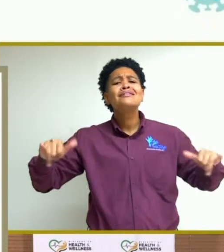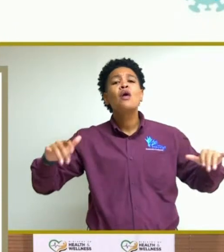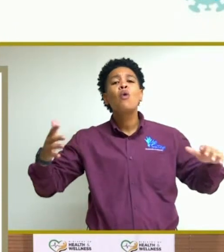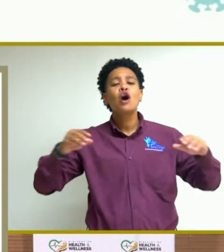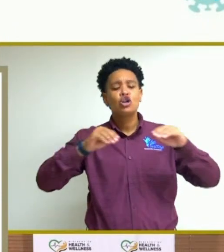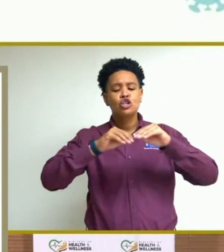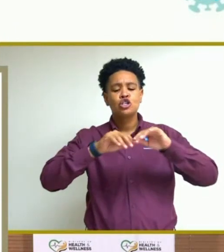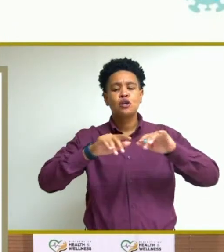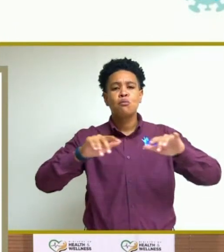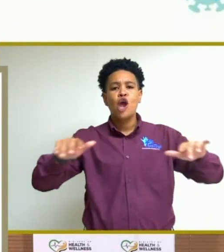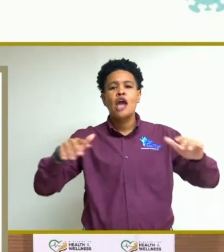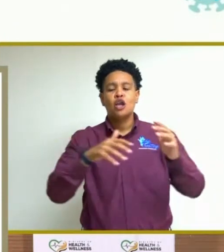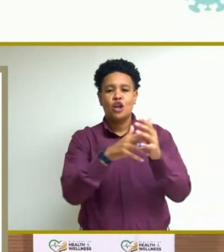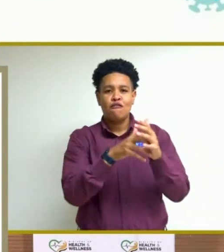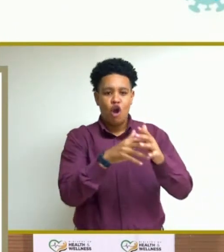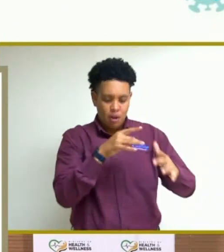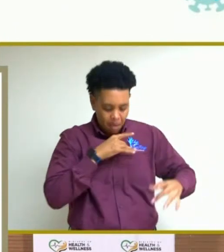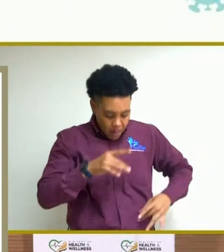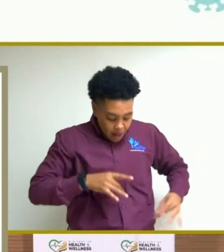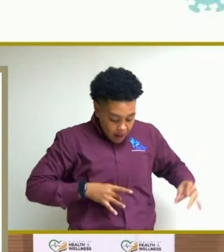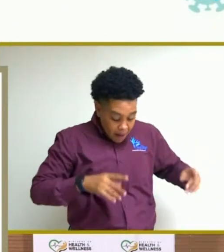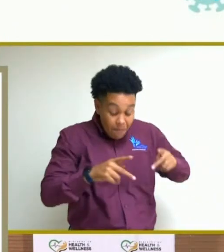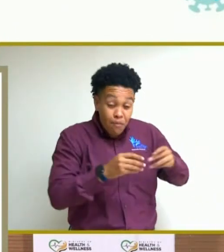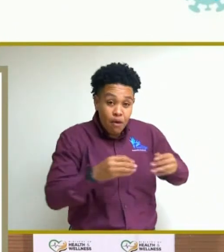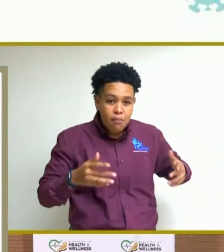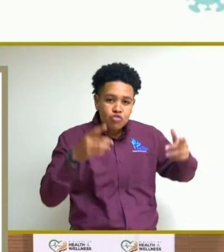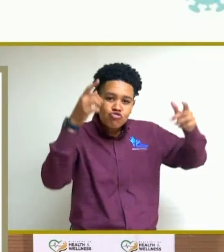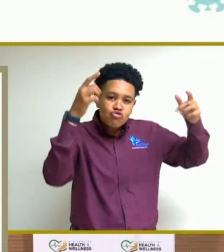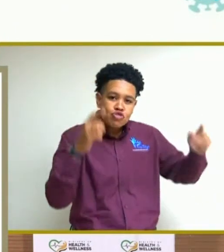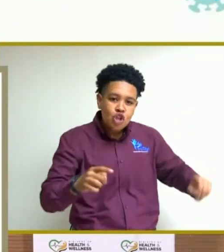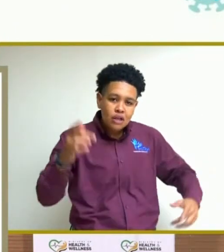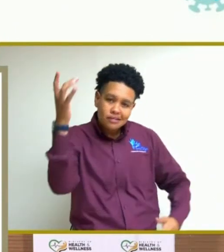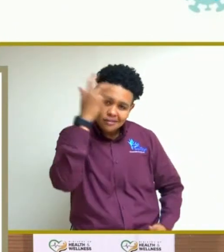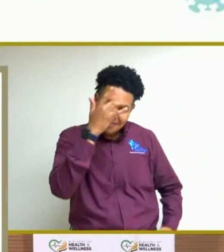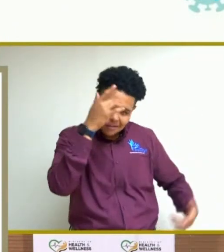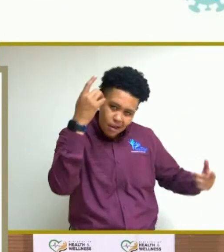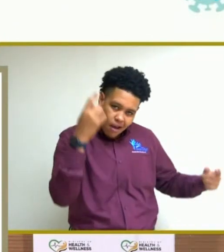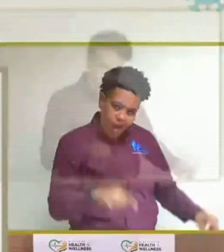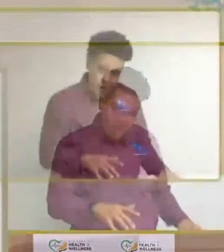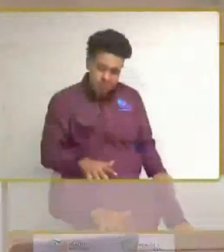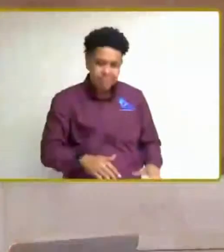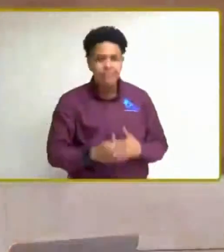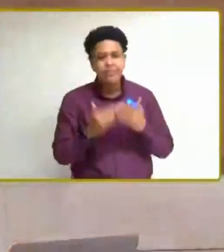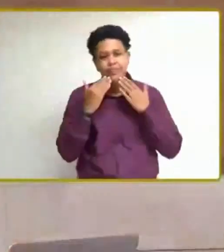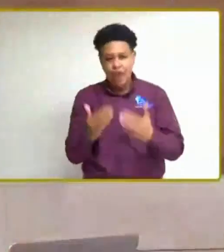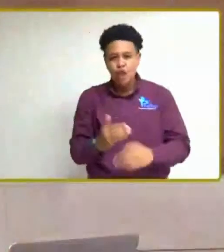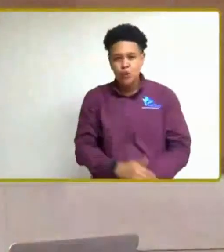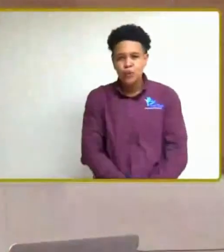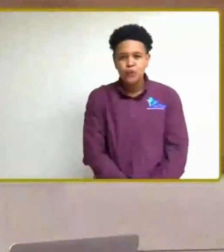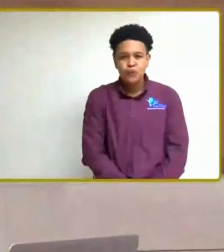to the vulnerable population, resulting in illness. Thank you.